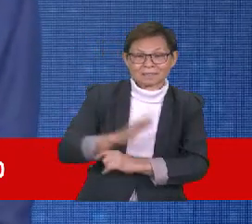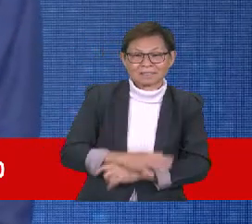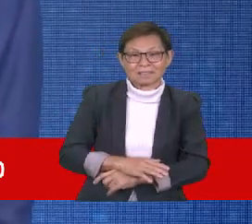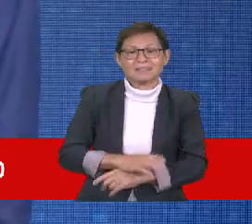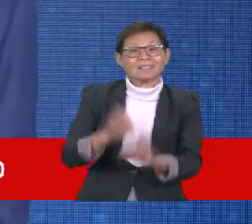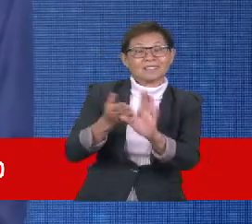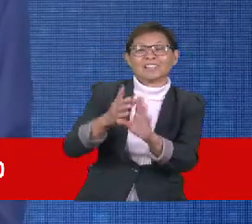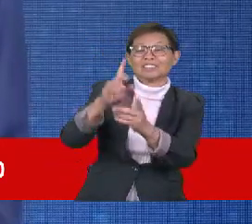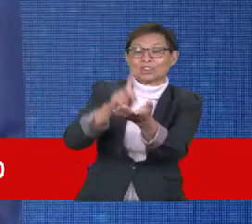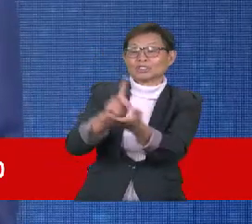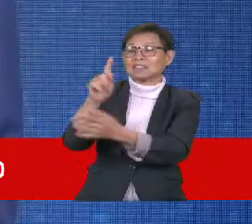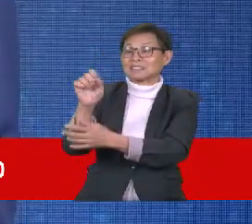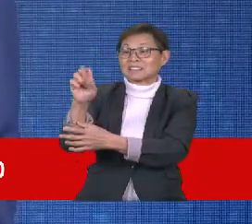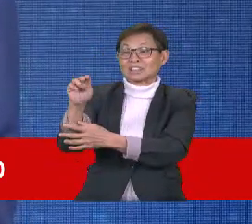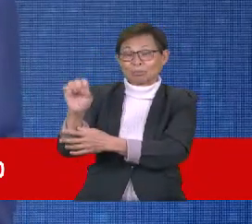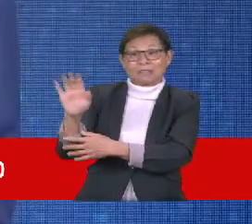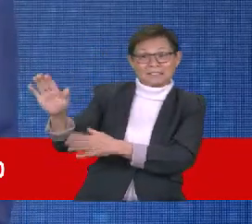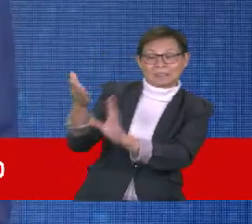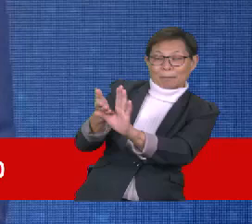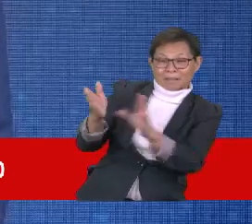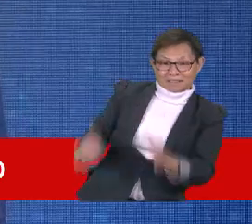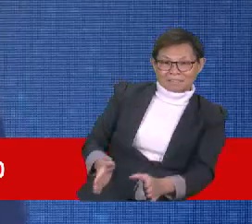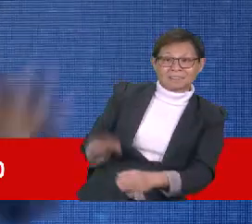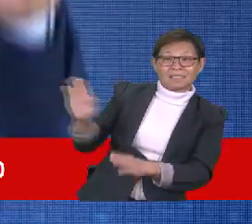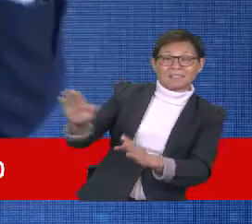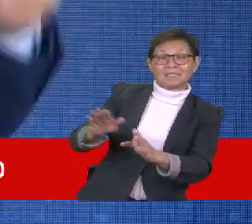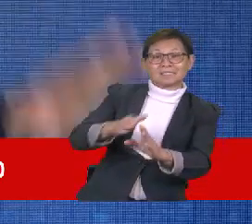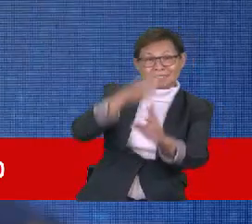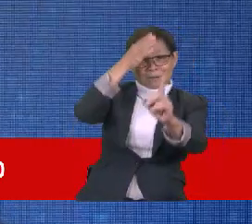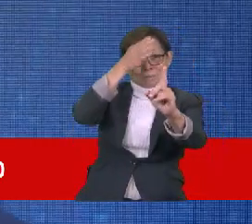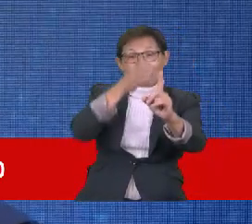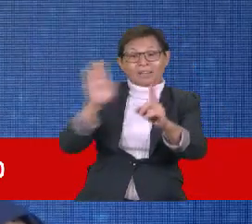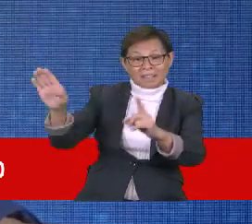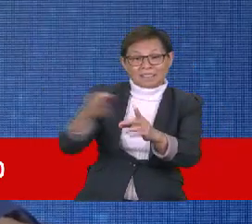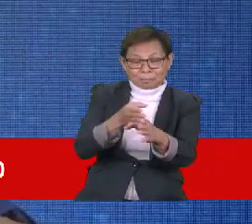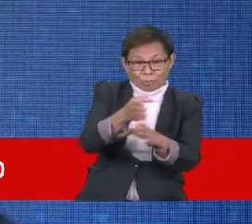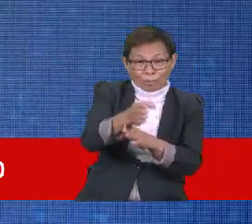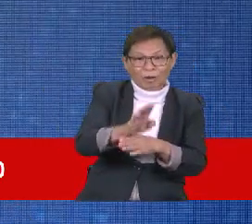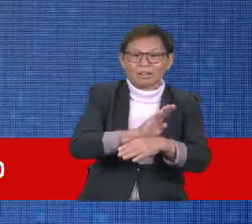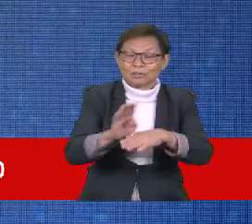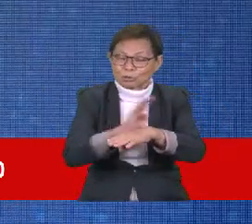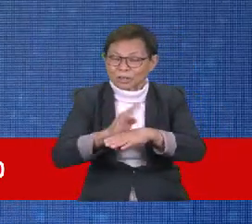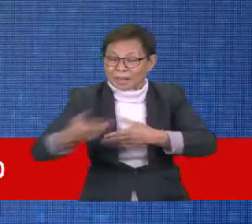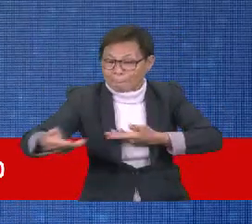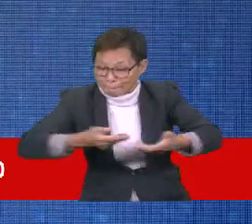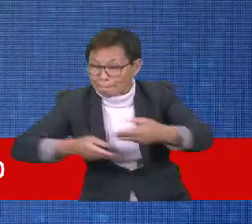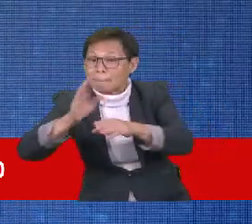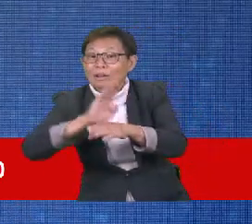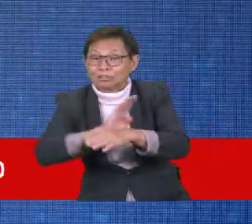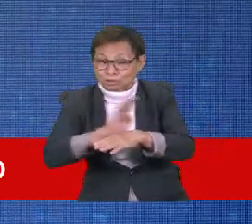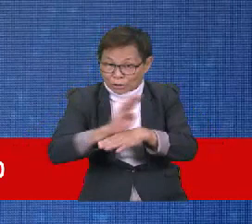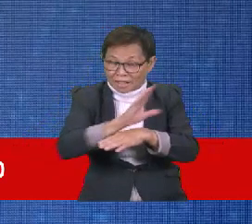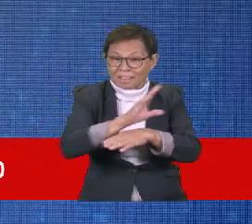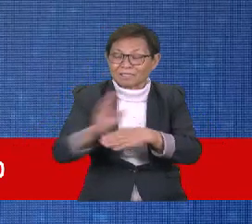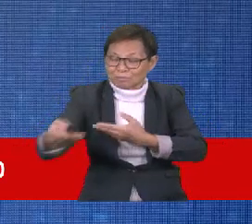a banker, so in terms of financial trade investment, you can see this deficit. But